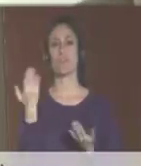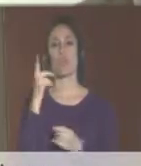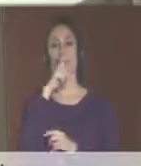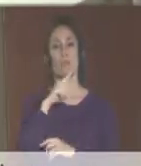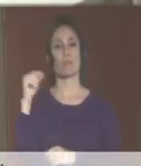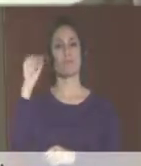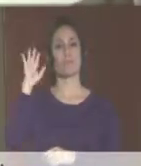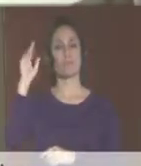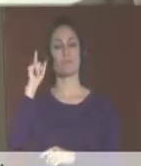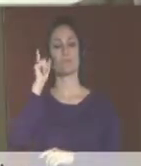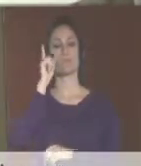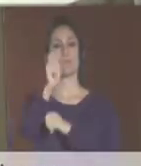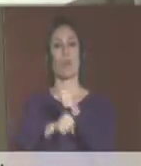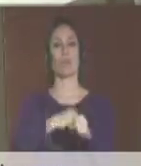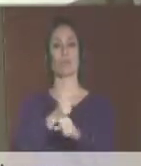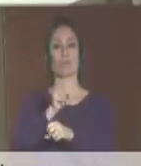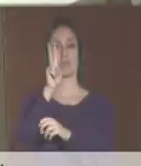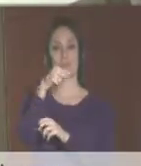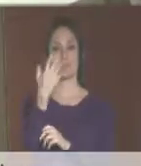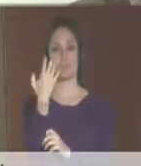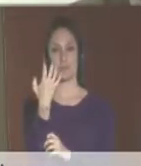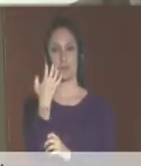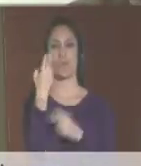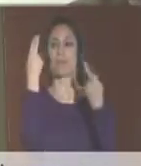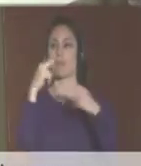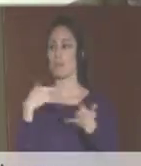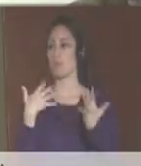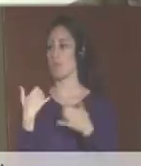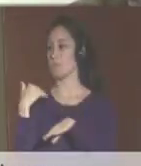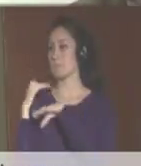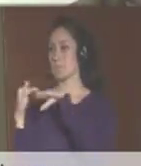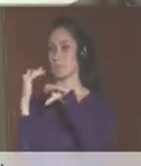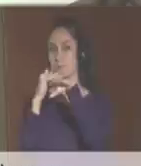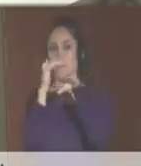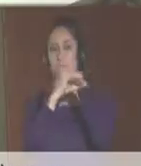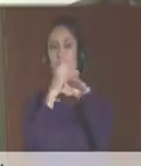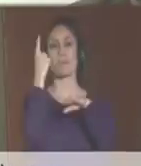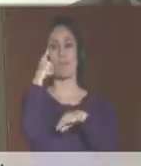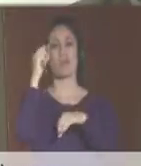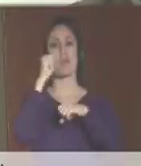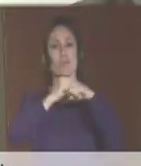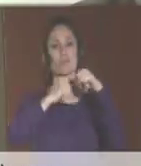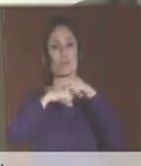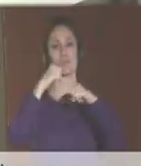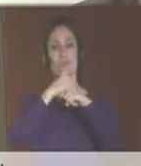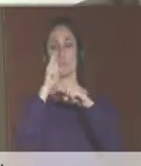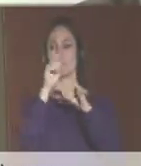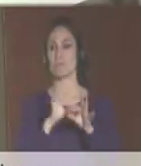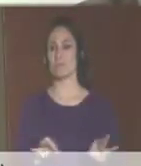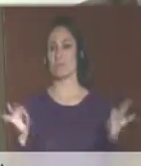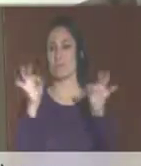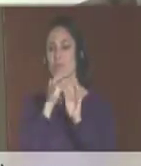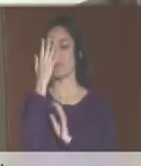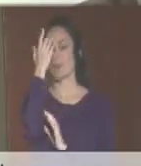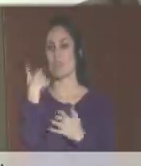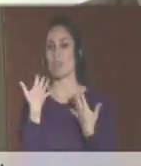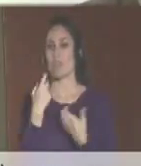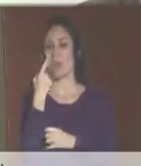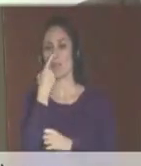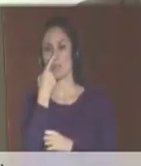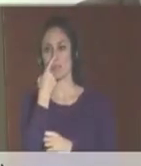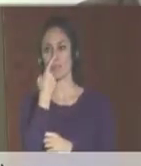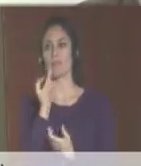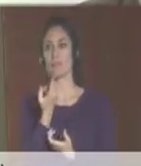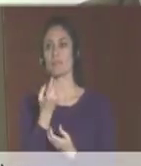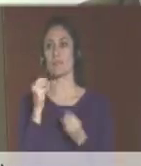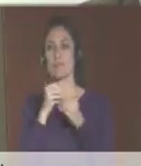to be presented to the summit in Japan next year. We would also like to invite you to participate in that,